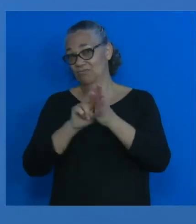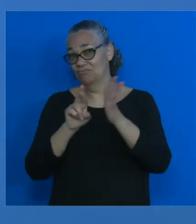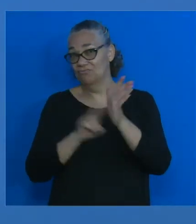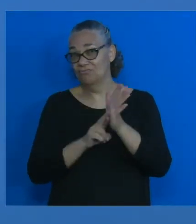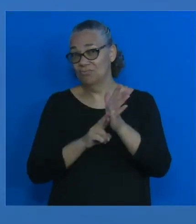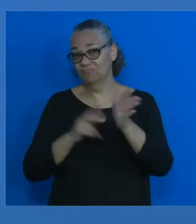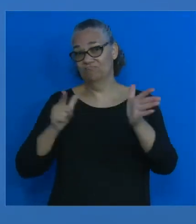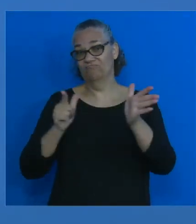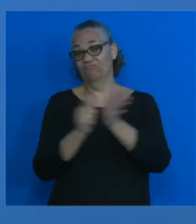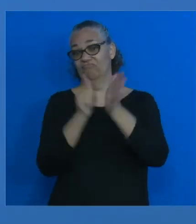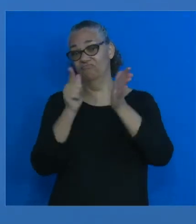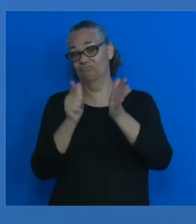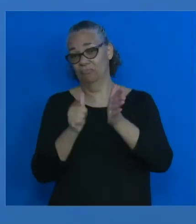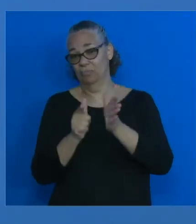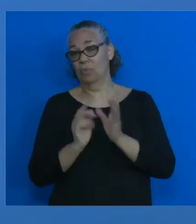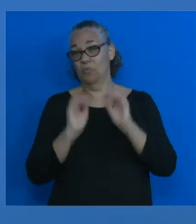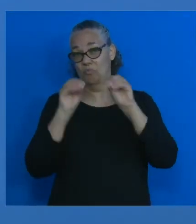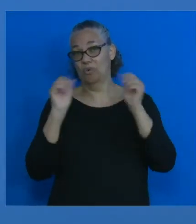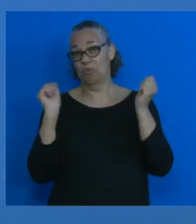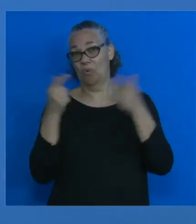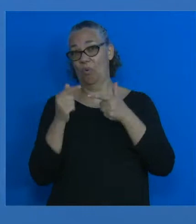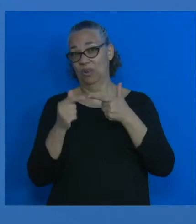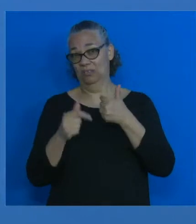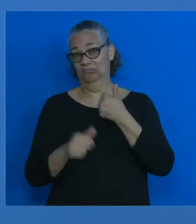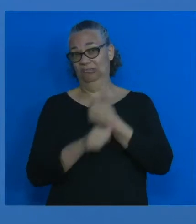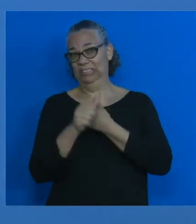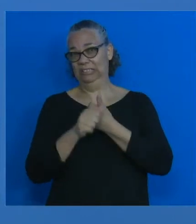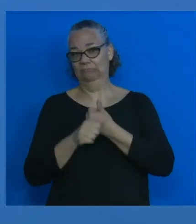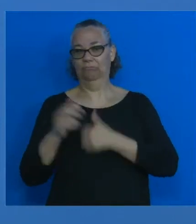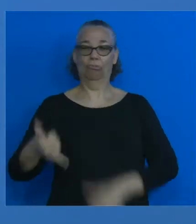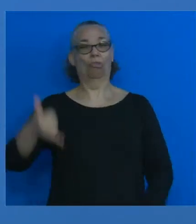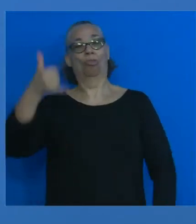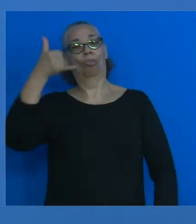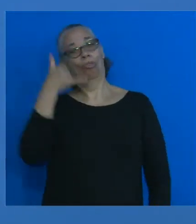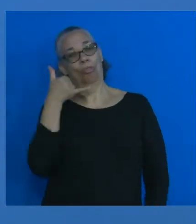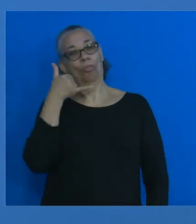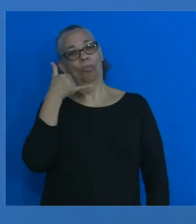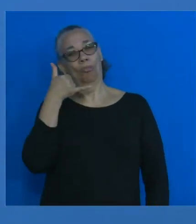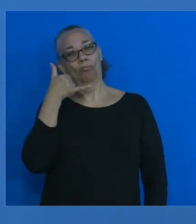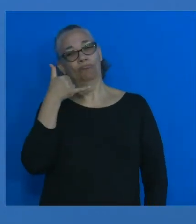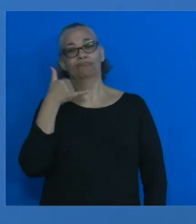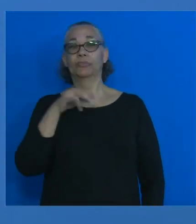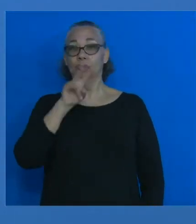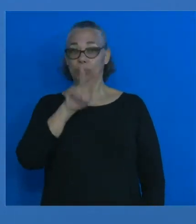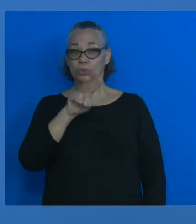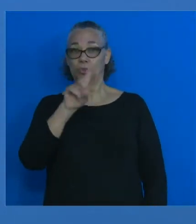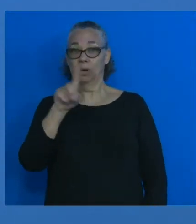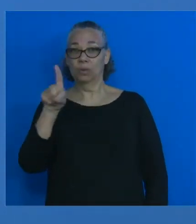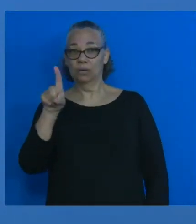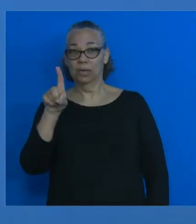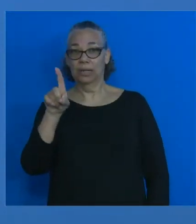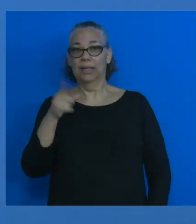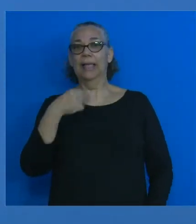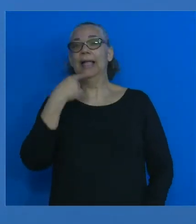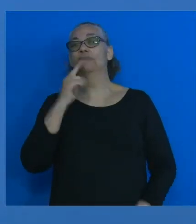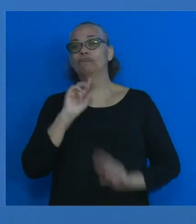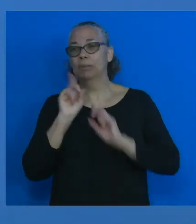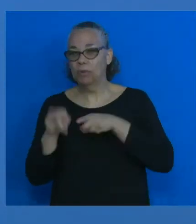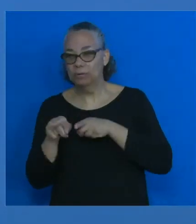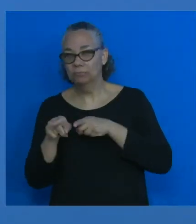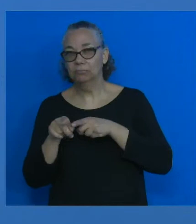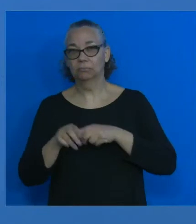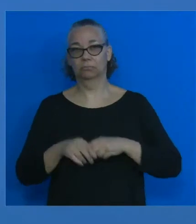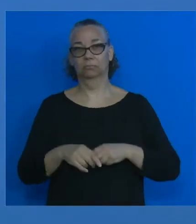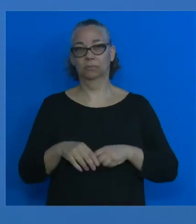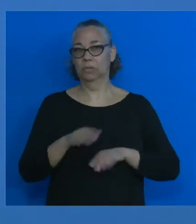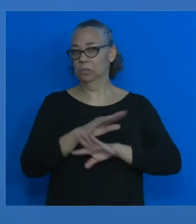us all at risk, pick up the phone, call 211, and report it. No need